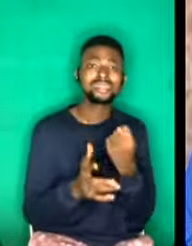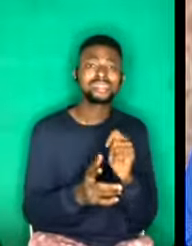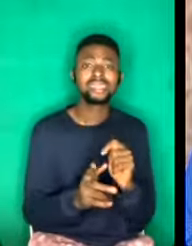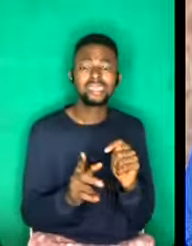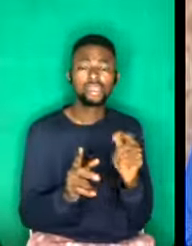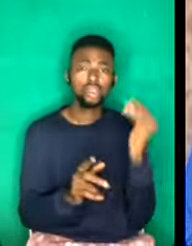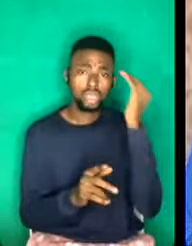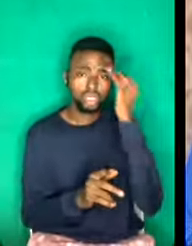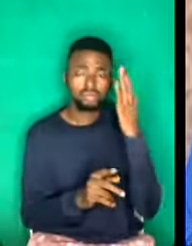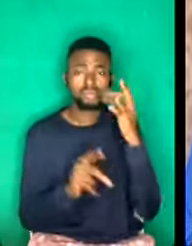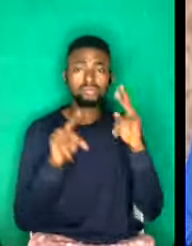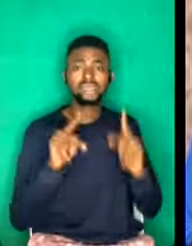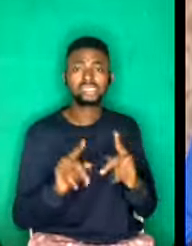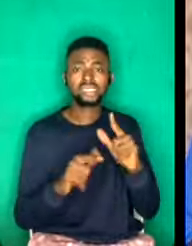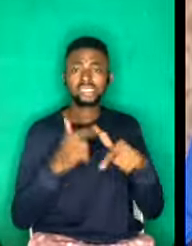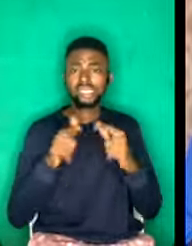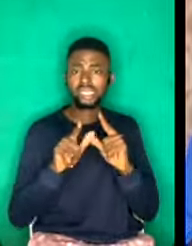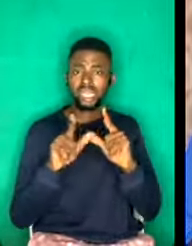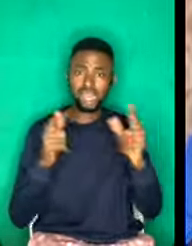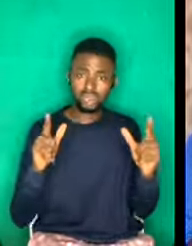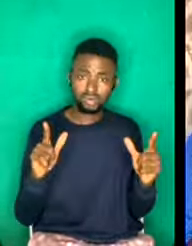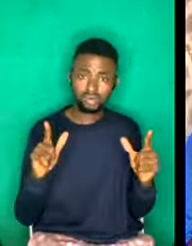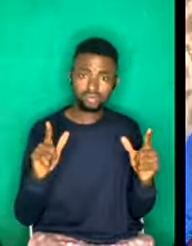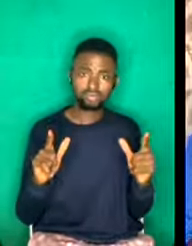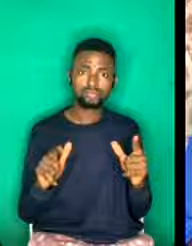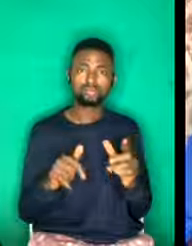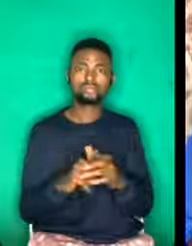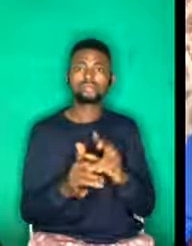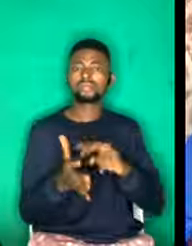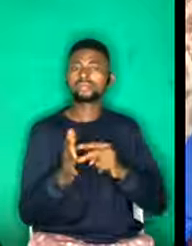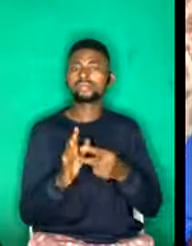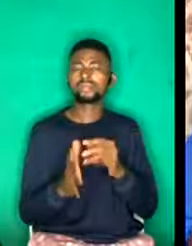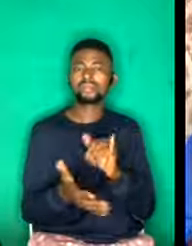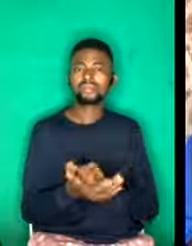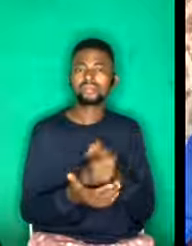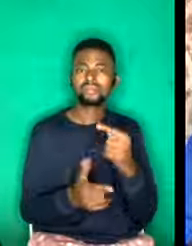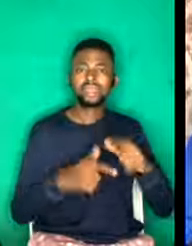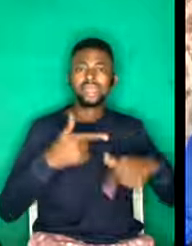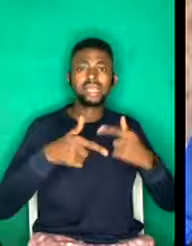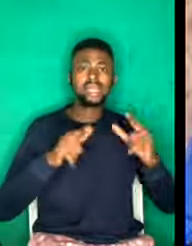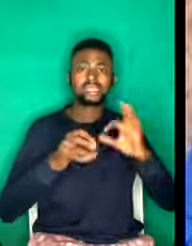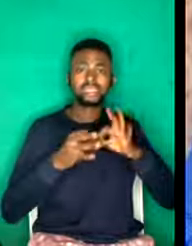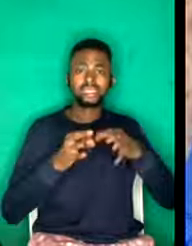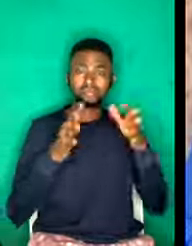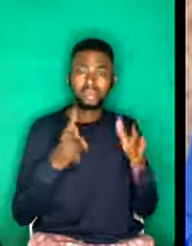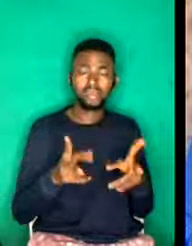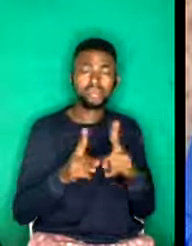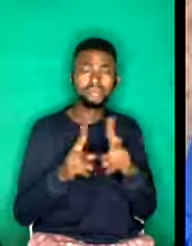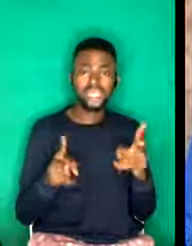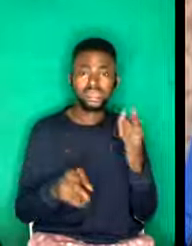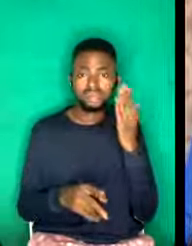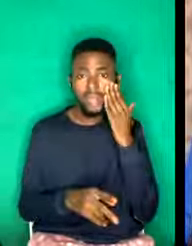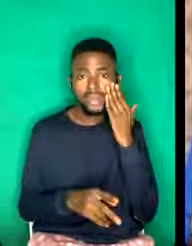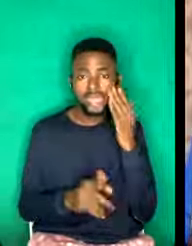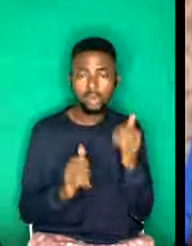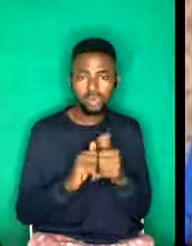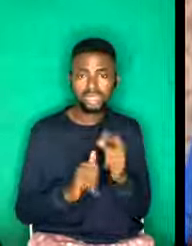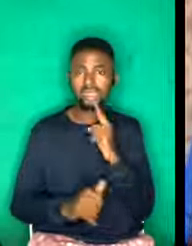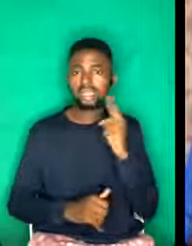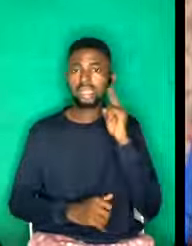language. And it means that this sign language interpreter, is very familiar with the deaf